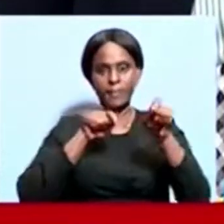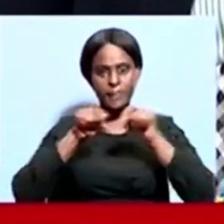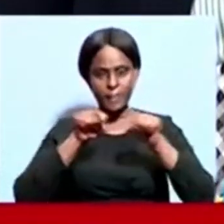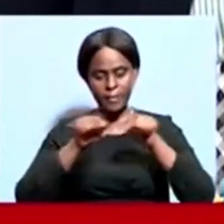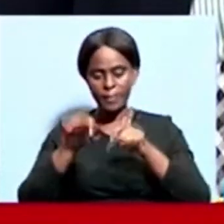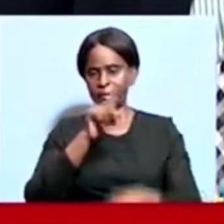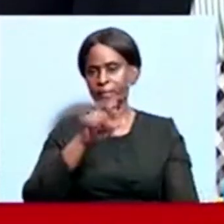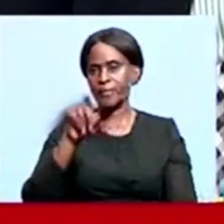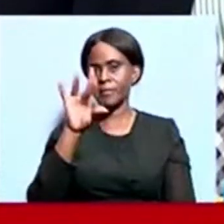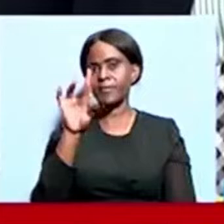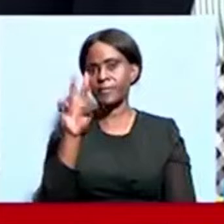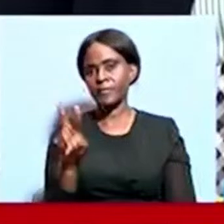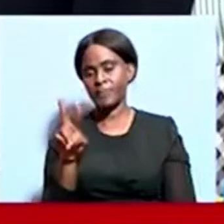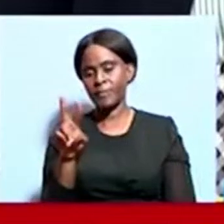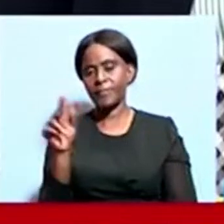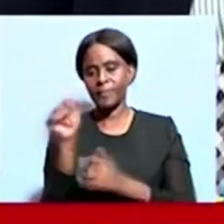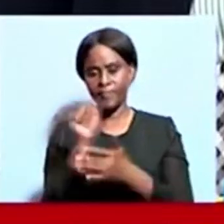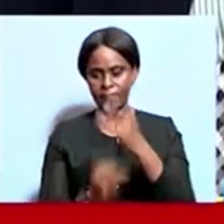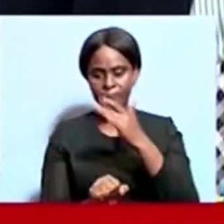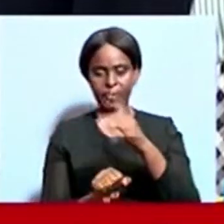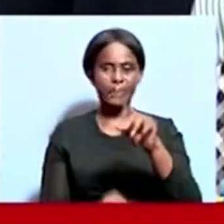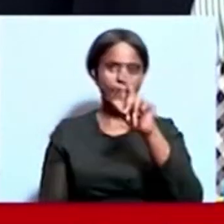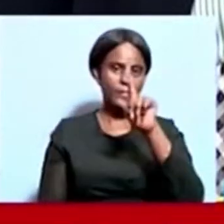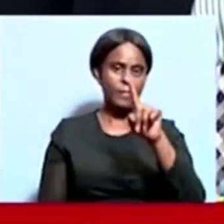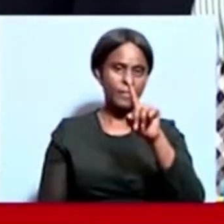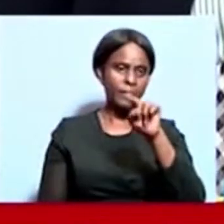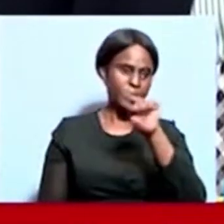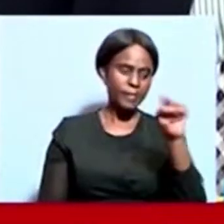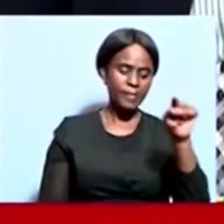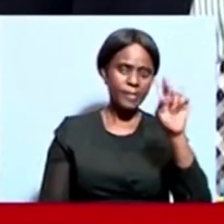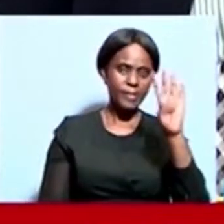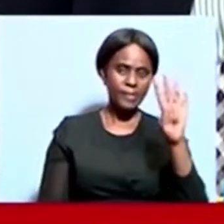182, Sub-Regulation 1 to 4,